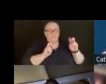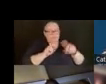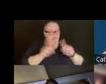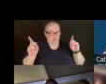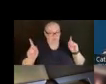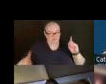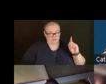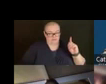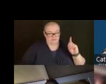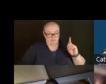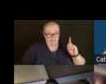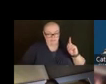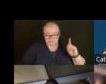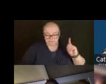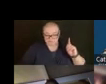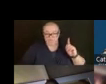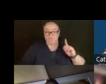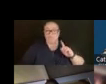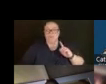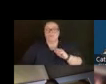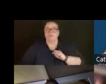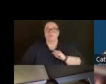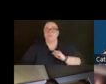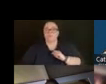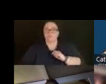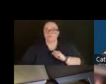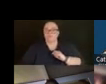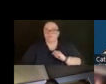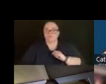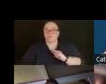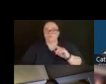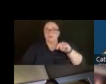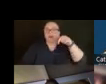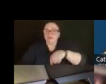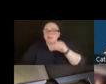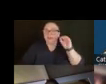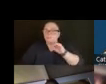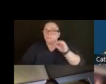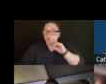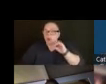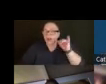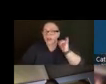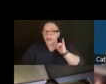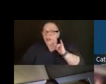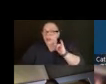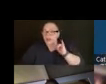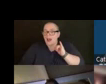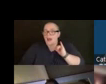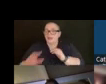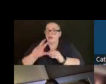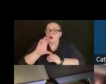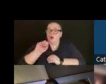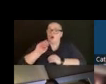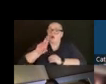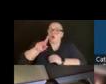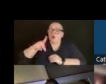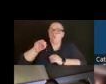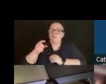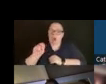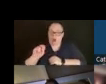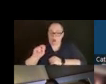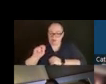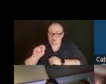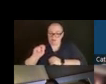This tenant-based Section 8 can be thought of as a coupon that you use to make any old apartment in